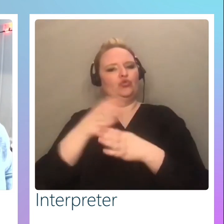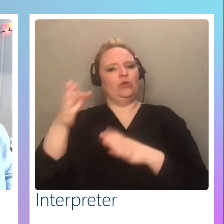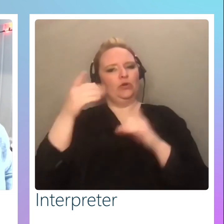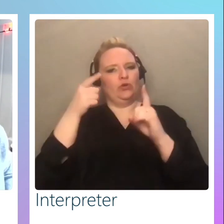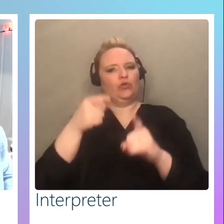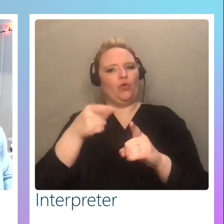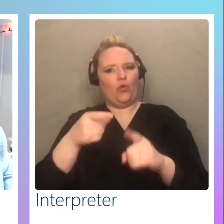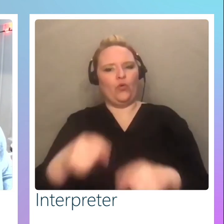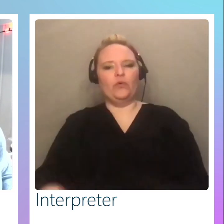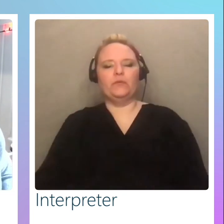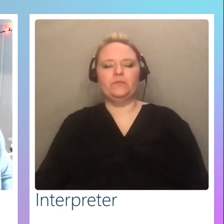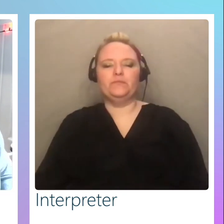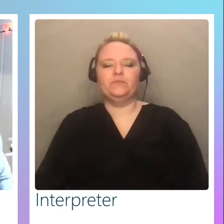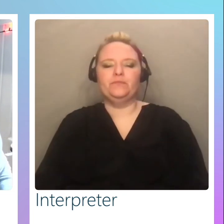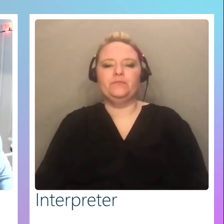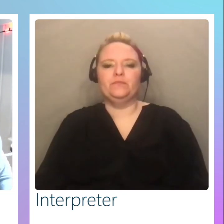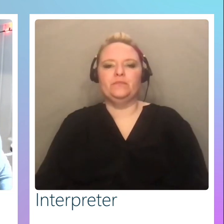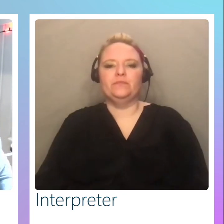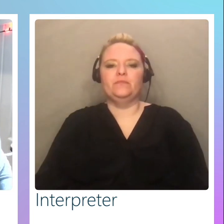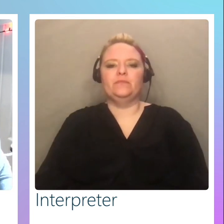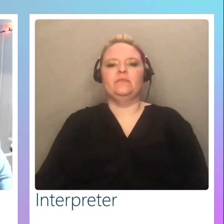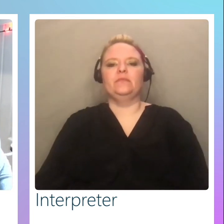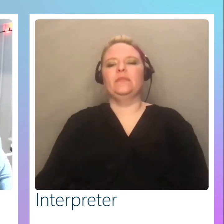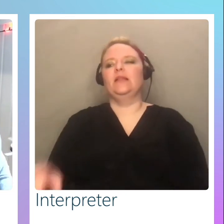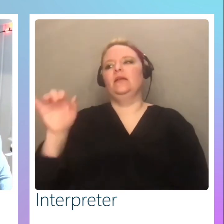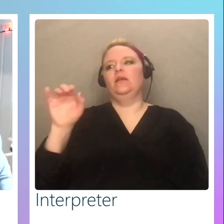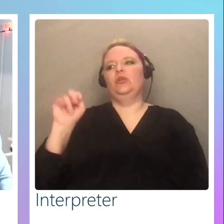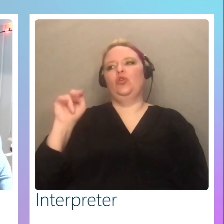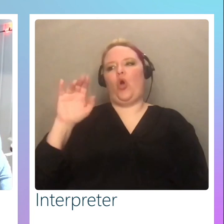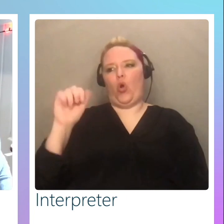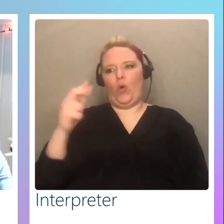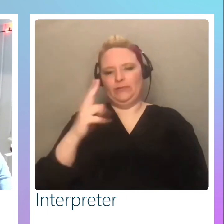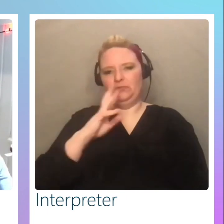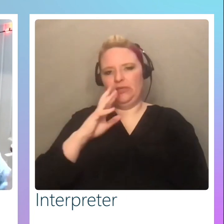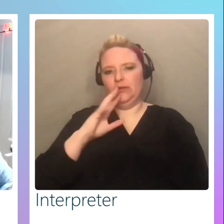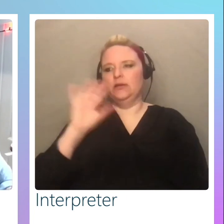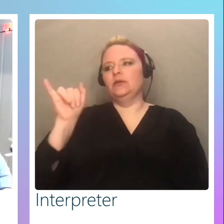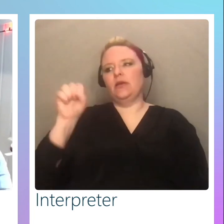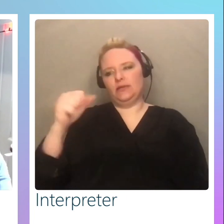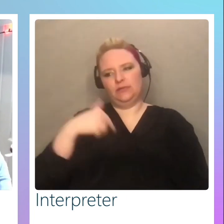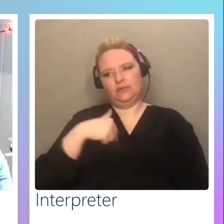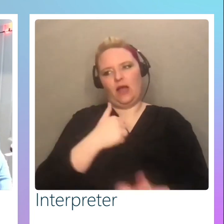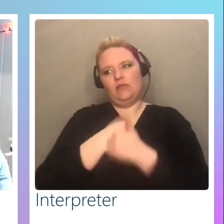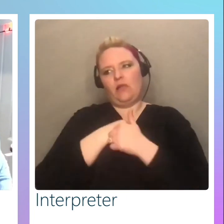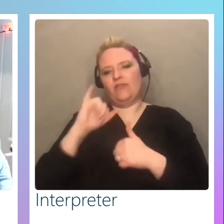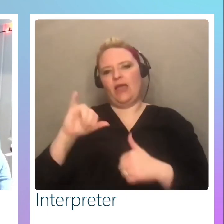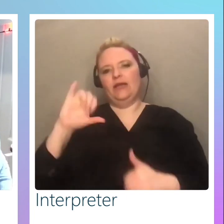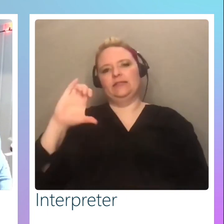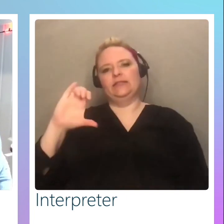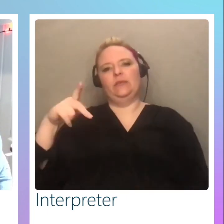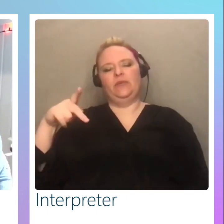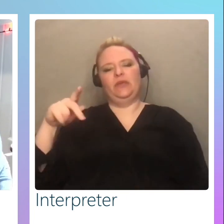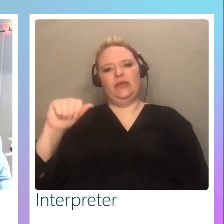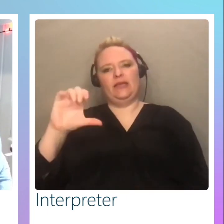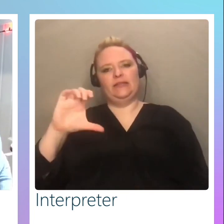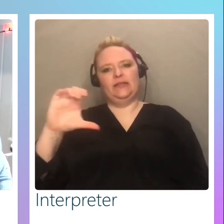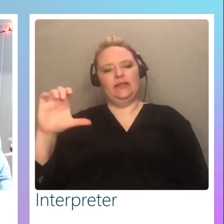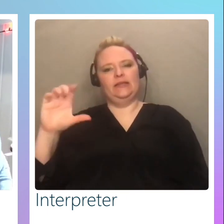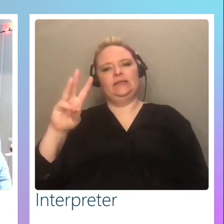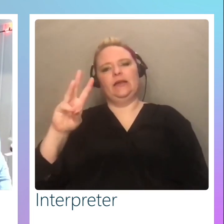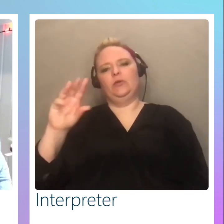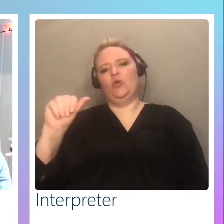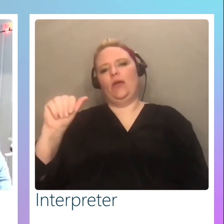Mm-hmm. Yeah, love that. The IAAP, I think the CPACC, WAS, and there's a